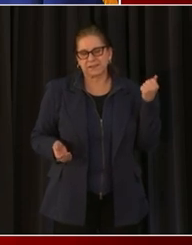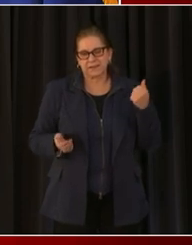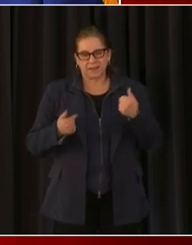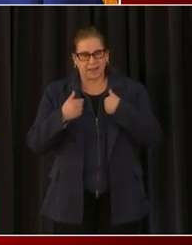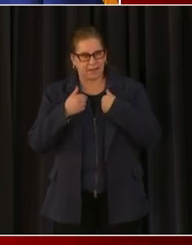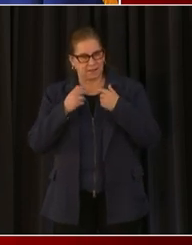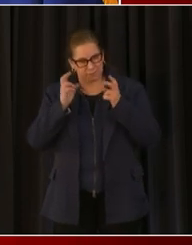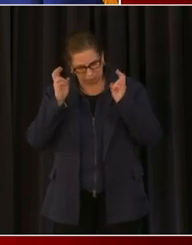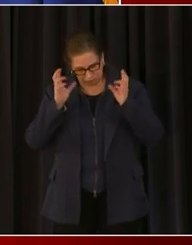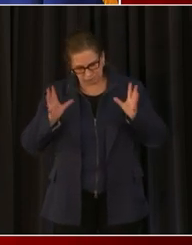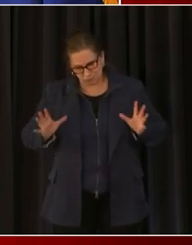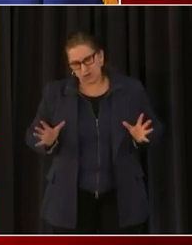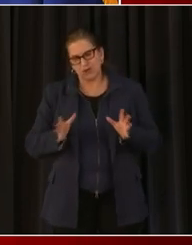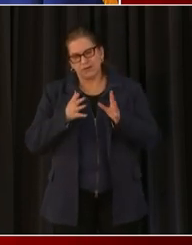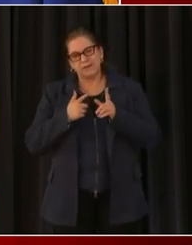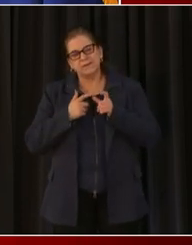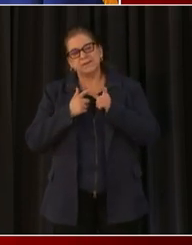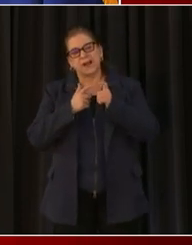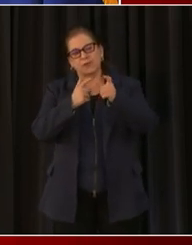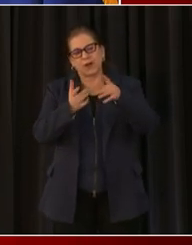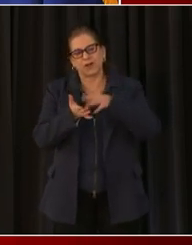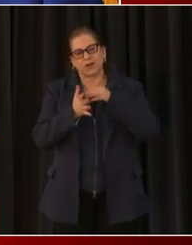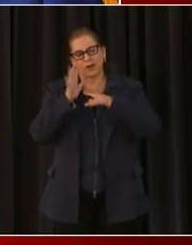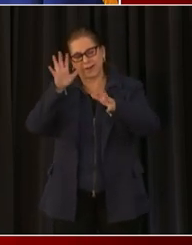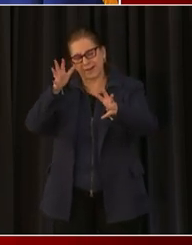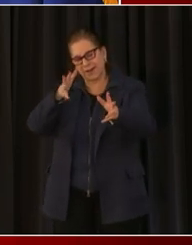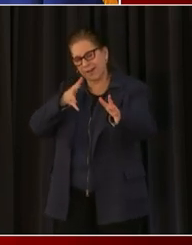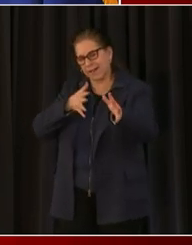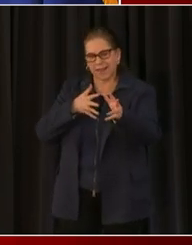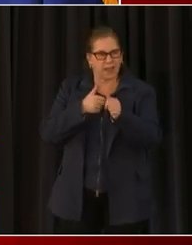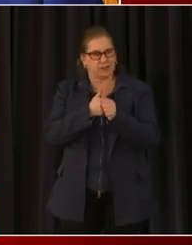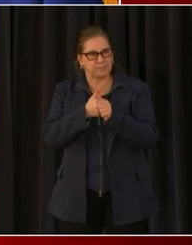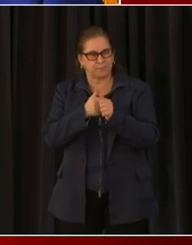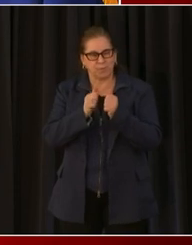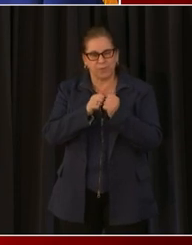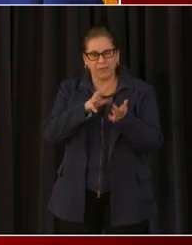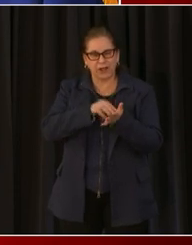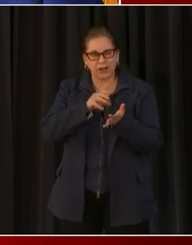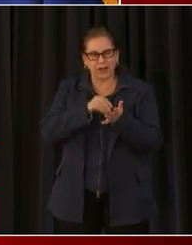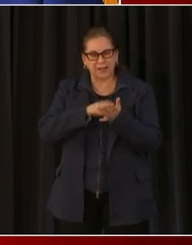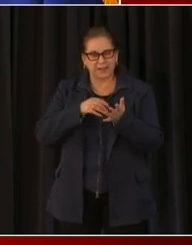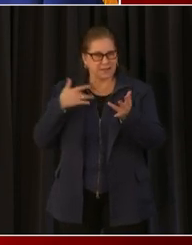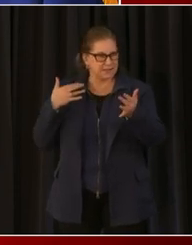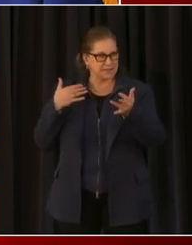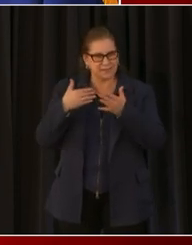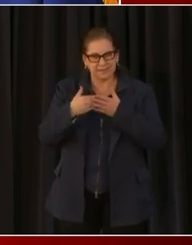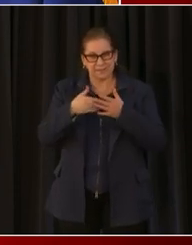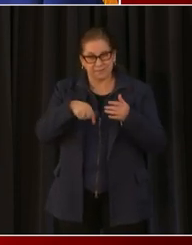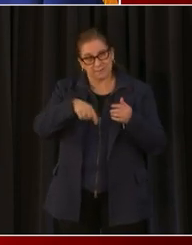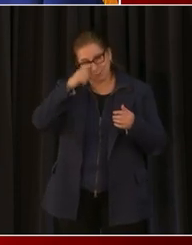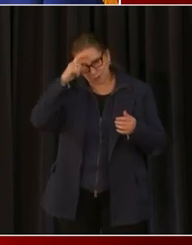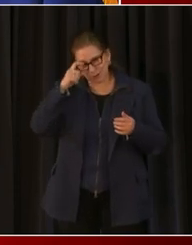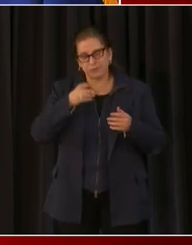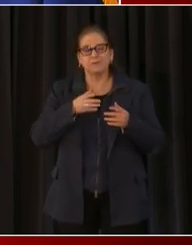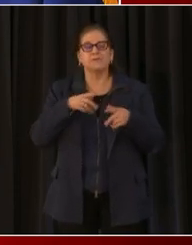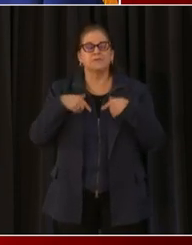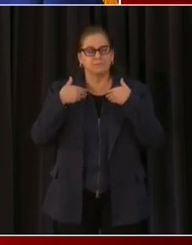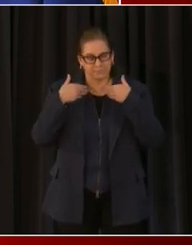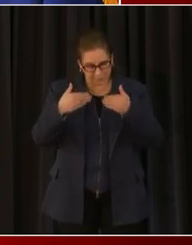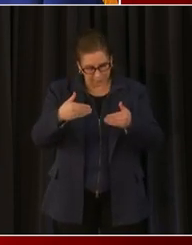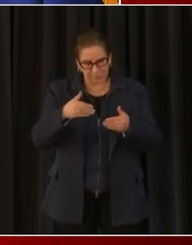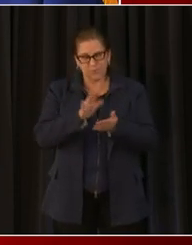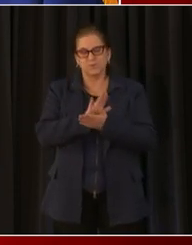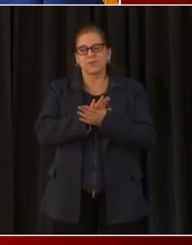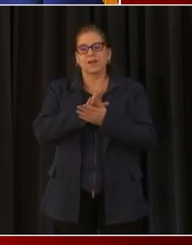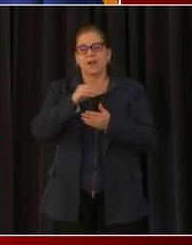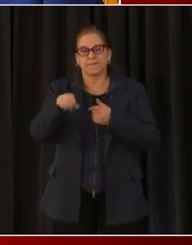types of acceleration efforts, and we will rely on them as well as we look towards the summer and also beyond the summer.